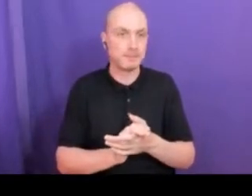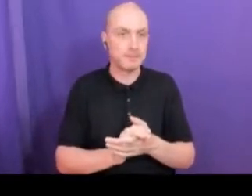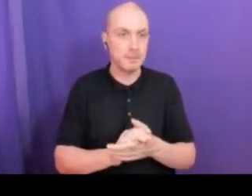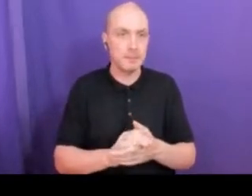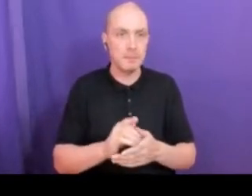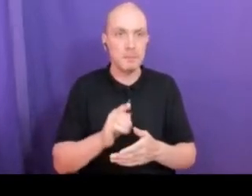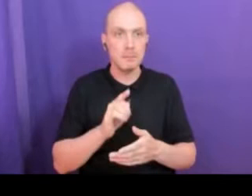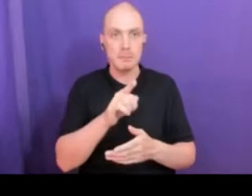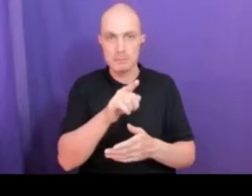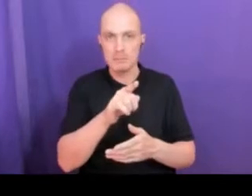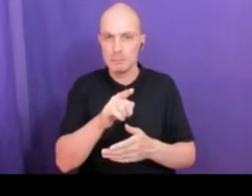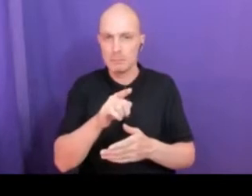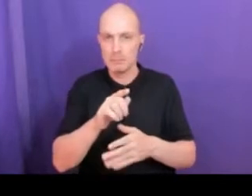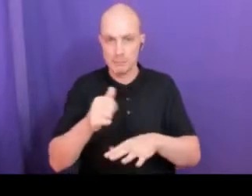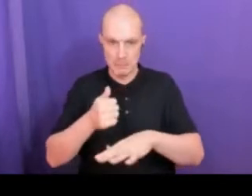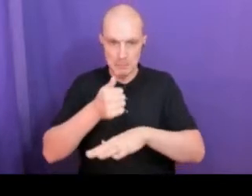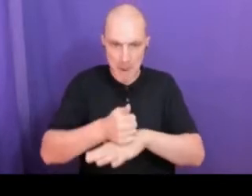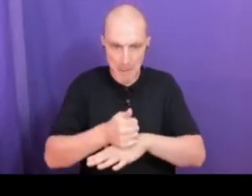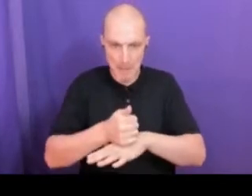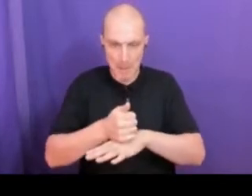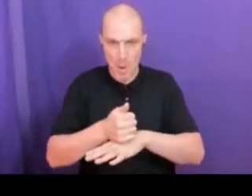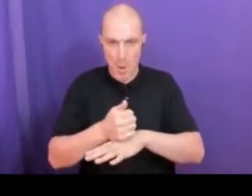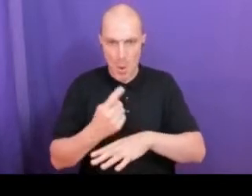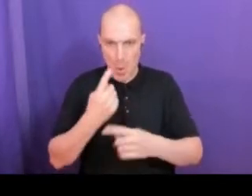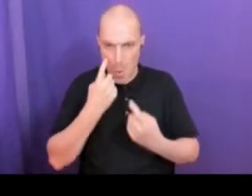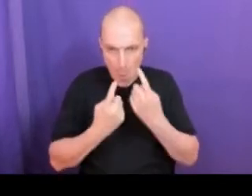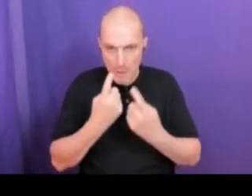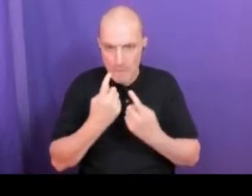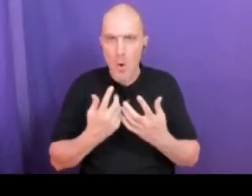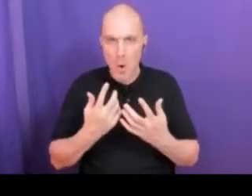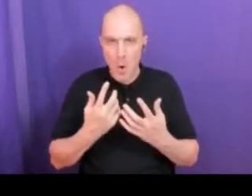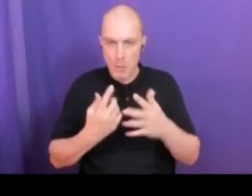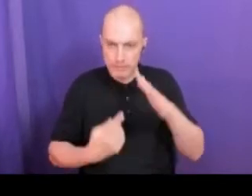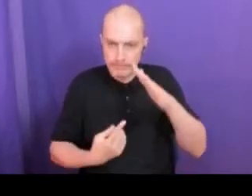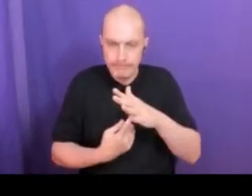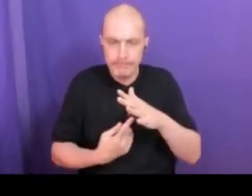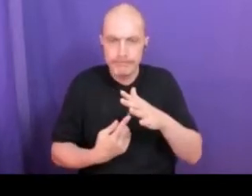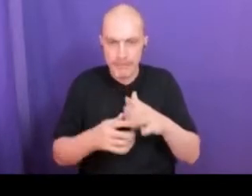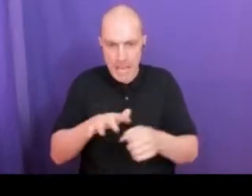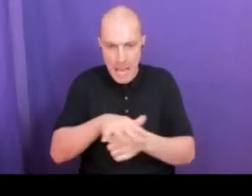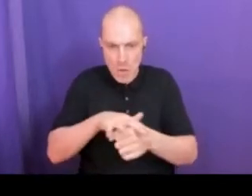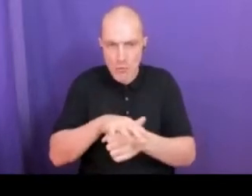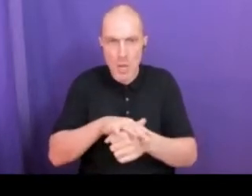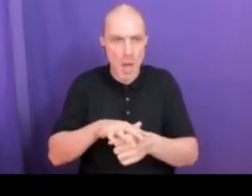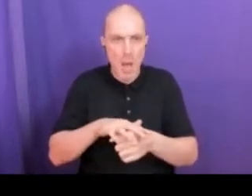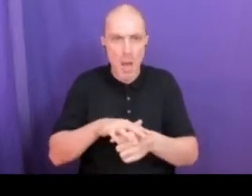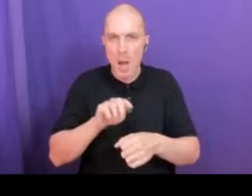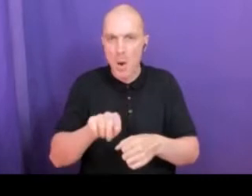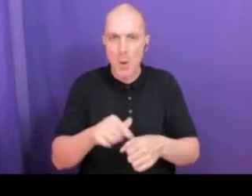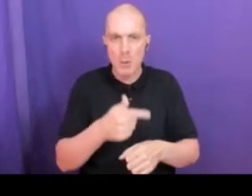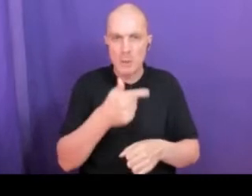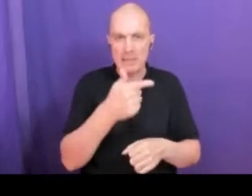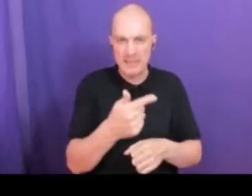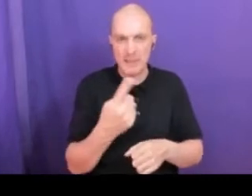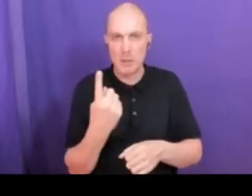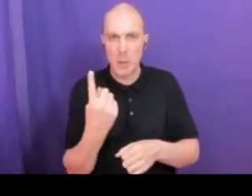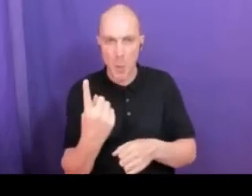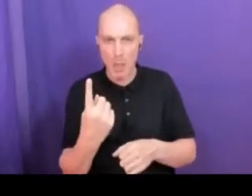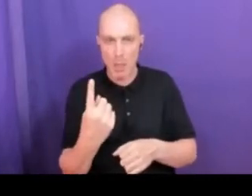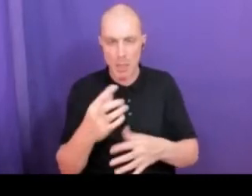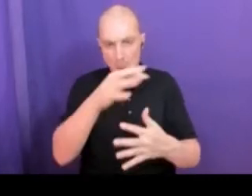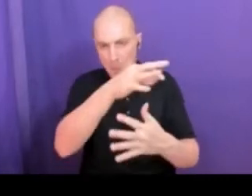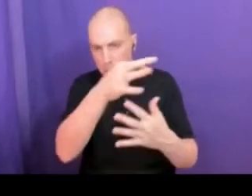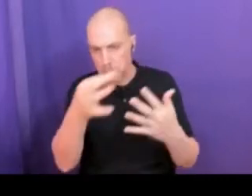quite a few different areas. So I said there was 20 questions. Out of those, there are about 71 individual factors, so a lot of information out of this